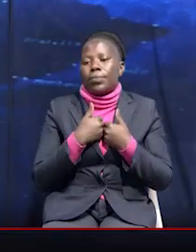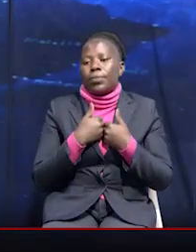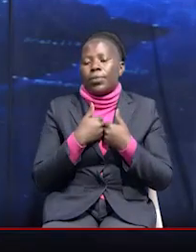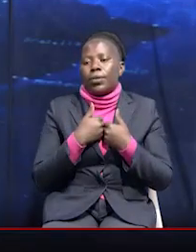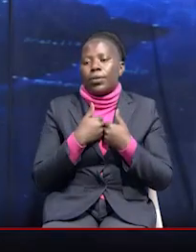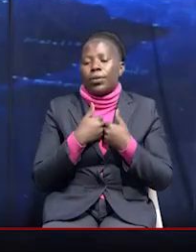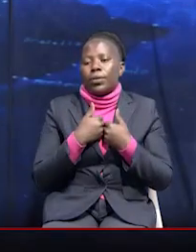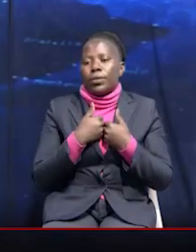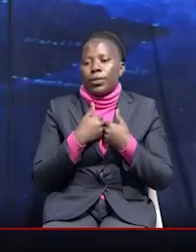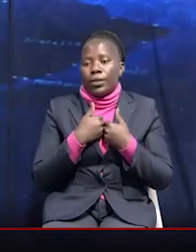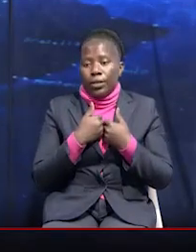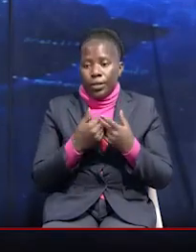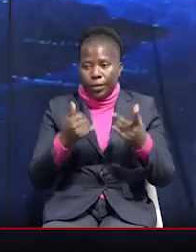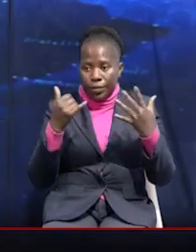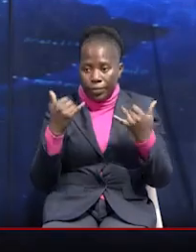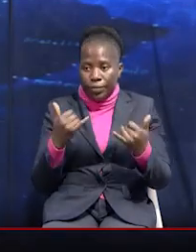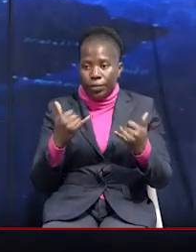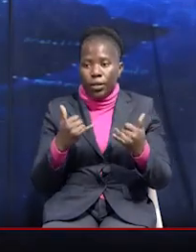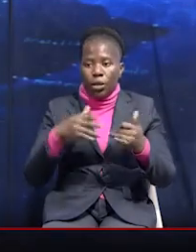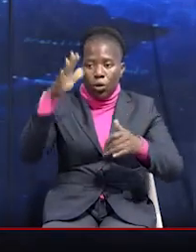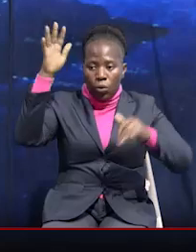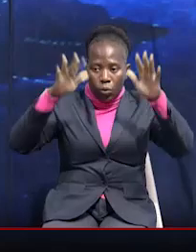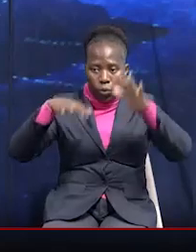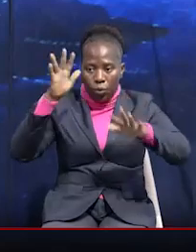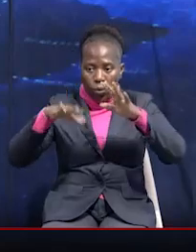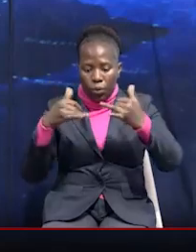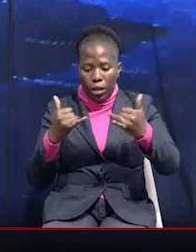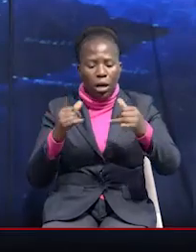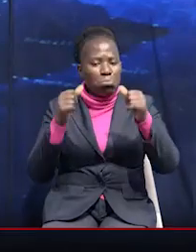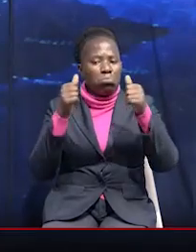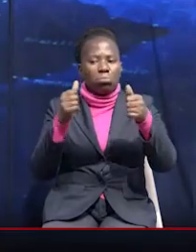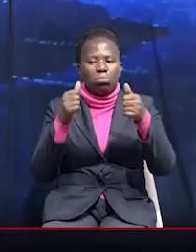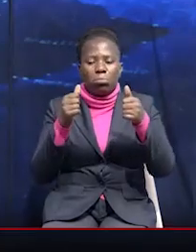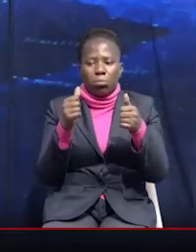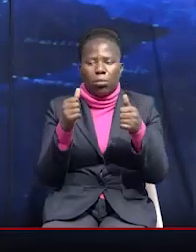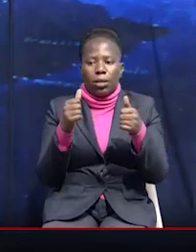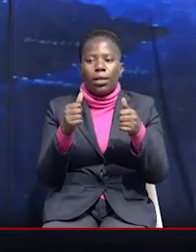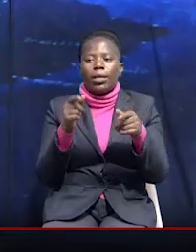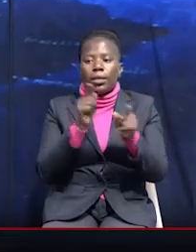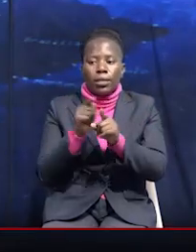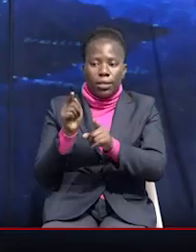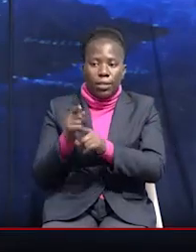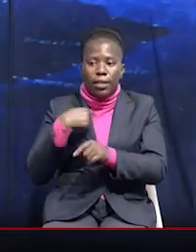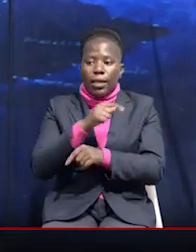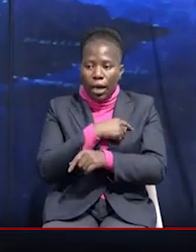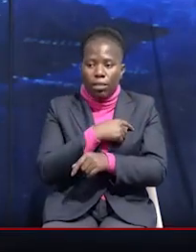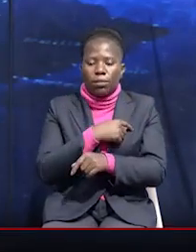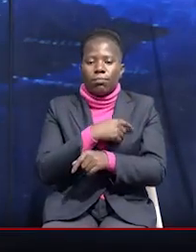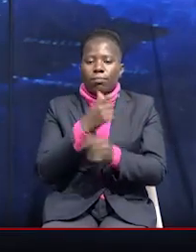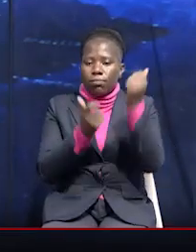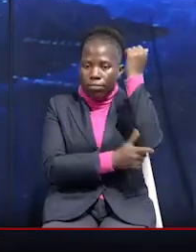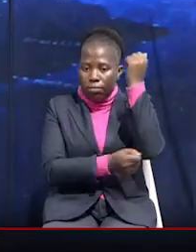the good pattern of the rain season, I think we are yet to give another bumper harvest